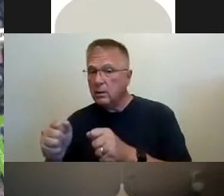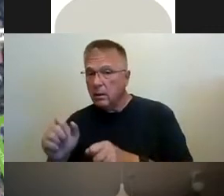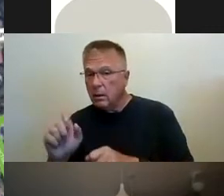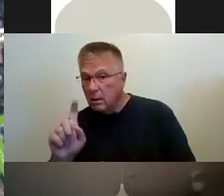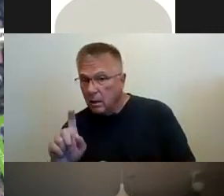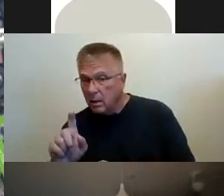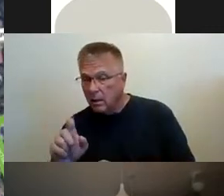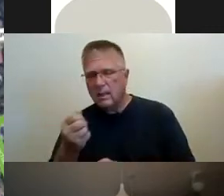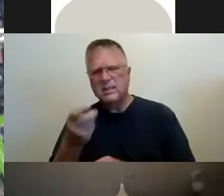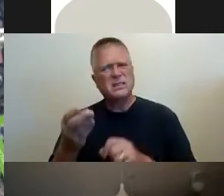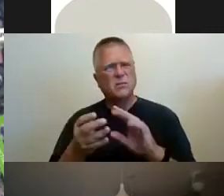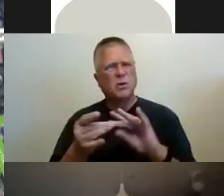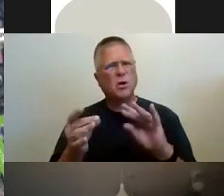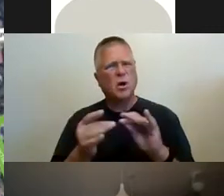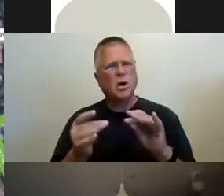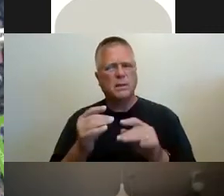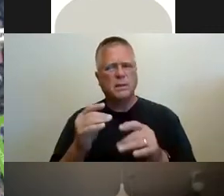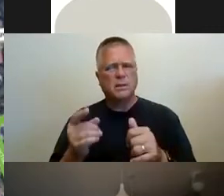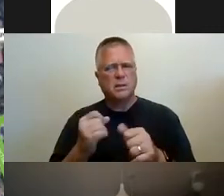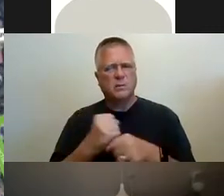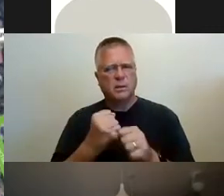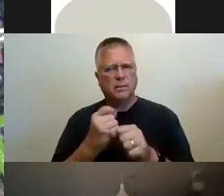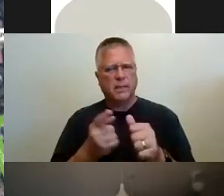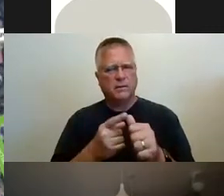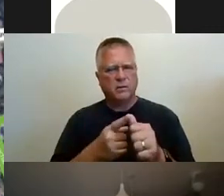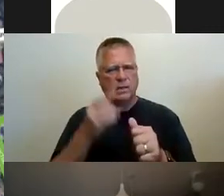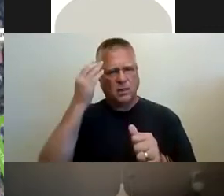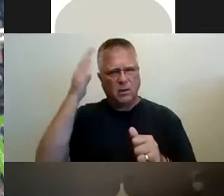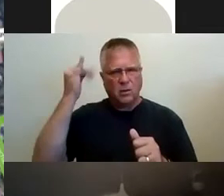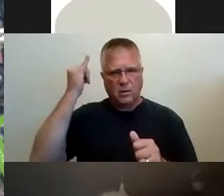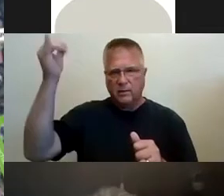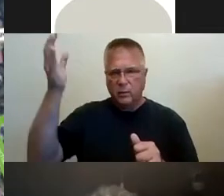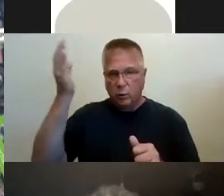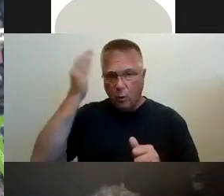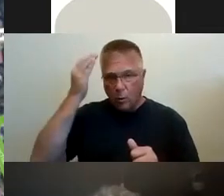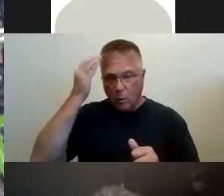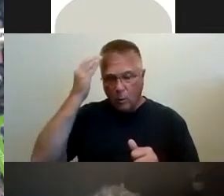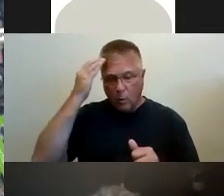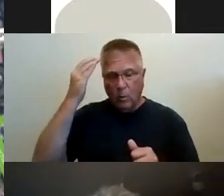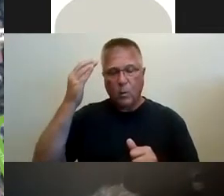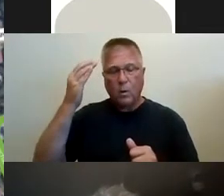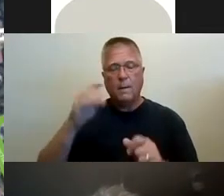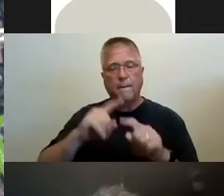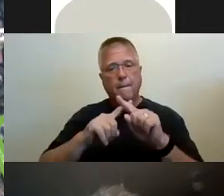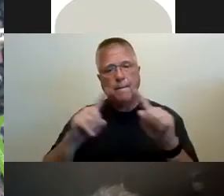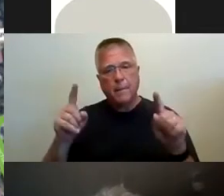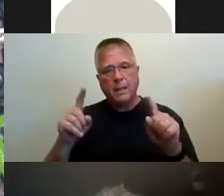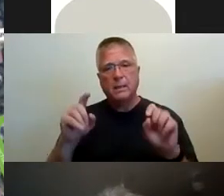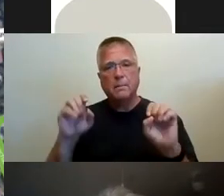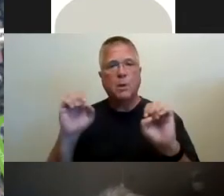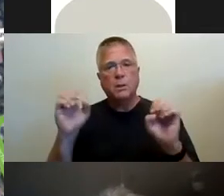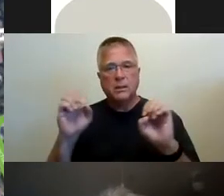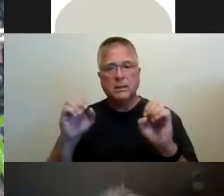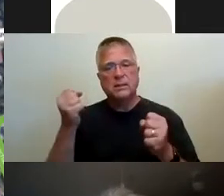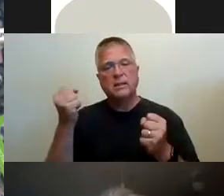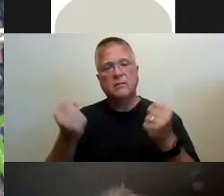would like to make. Number one, I'm not sure you're aware of this, but emergency vehicles